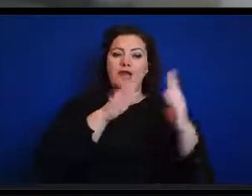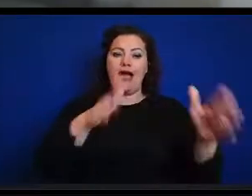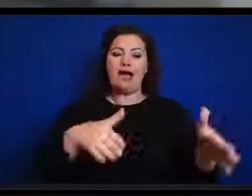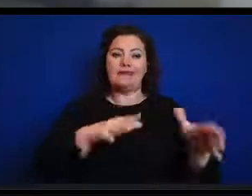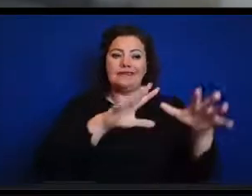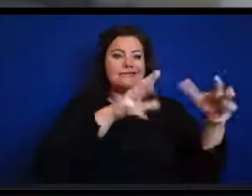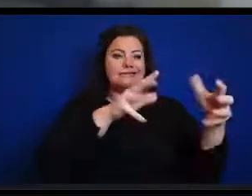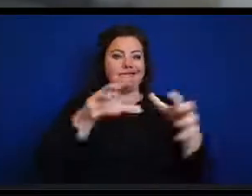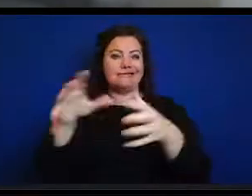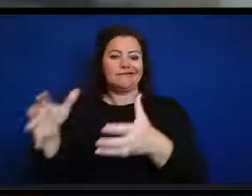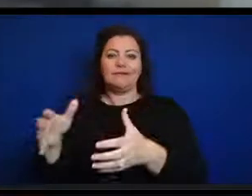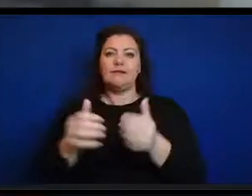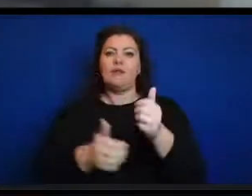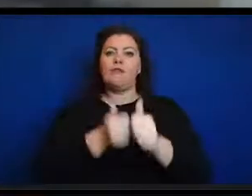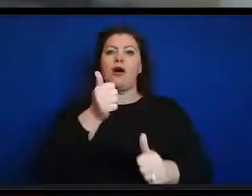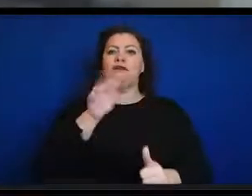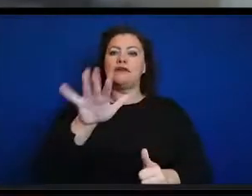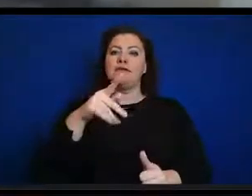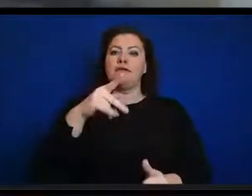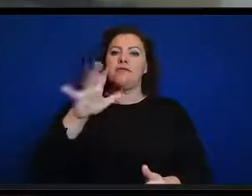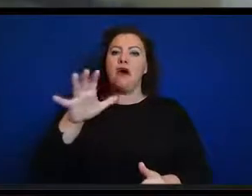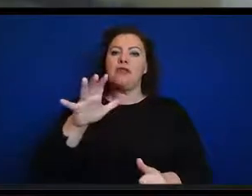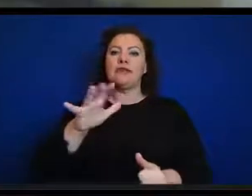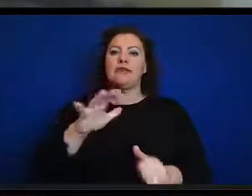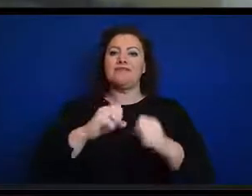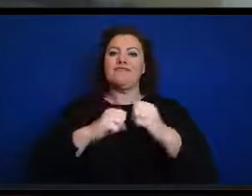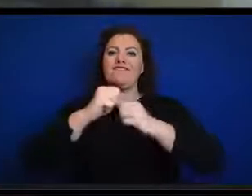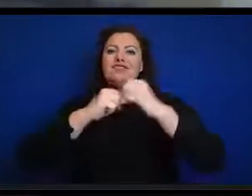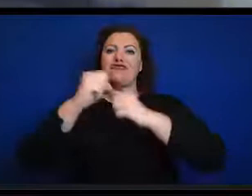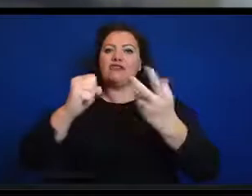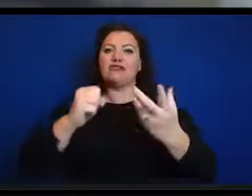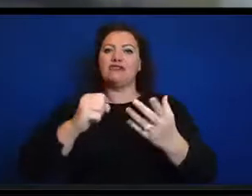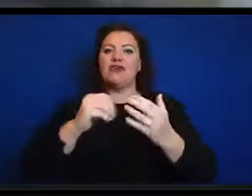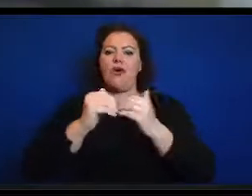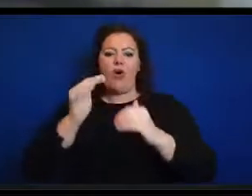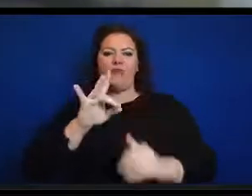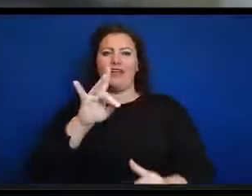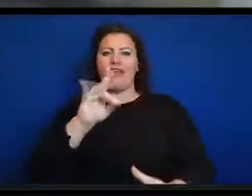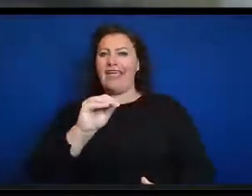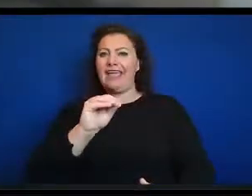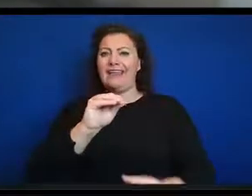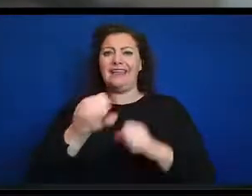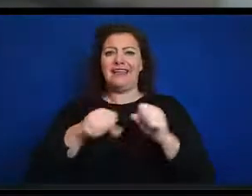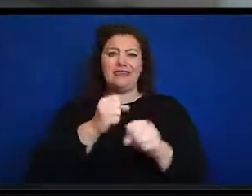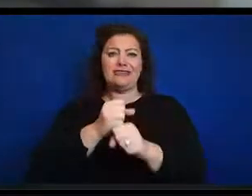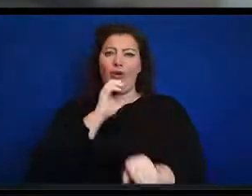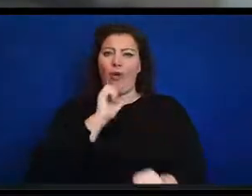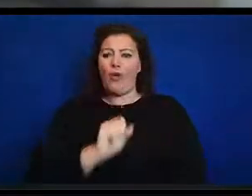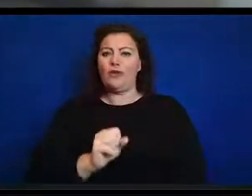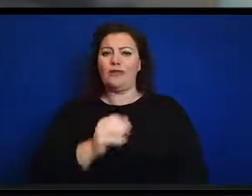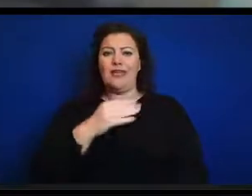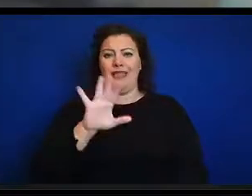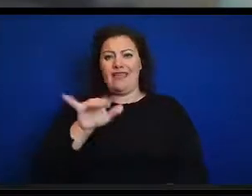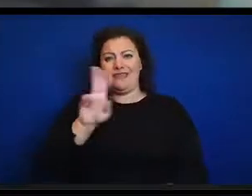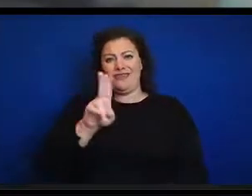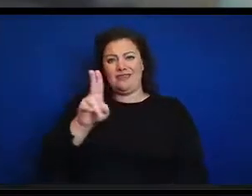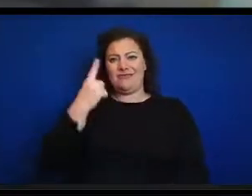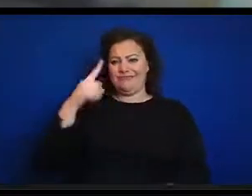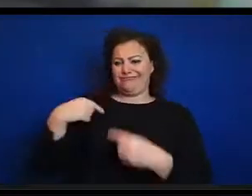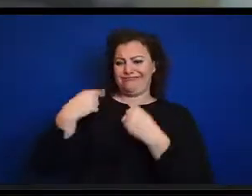public infrastructure is more than 80 years old and has been utilized for decades and